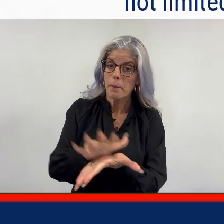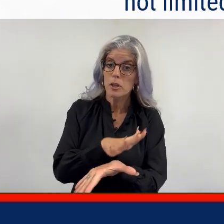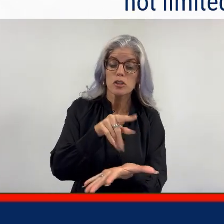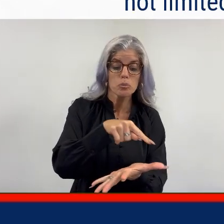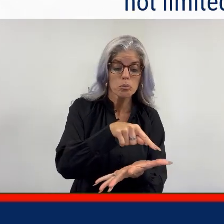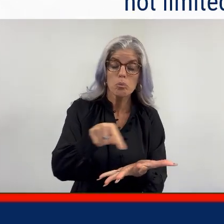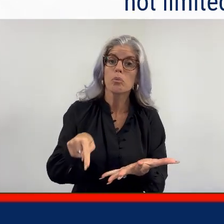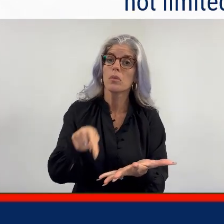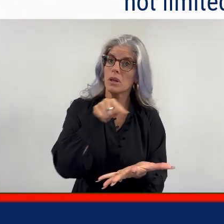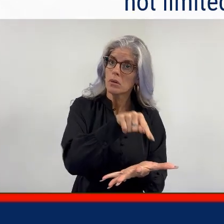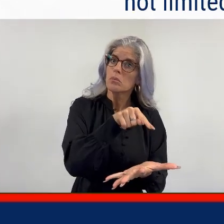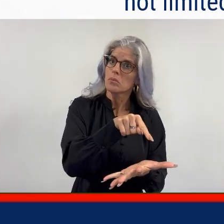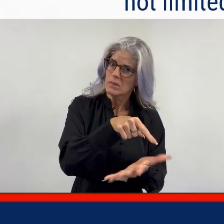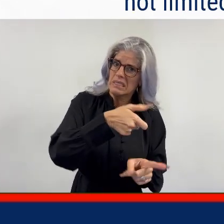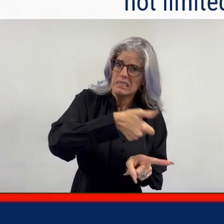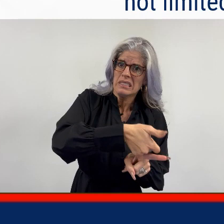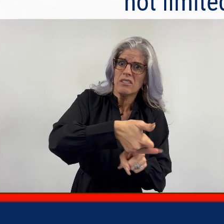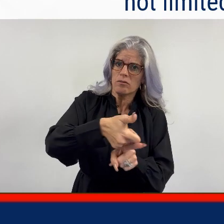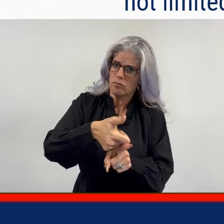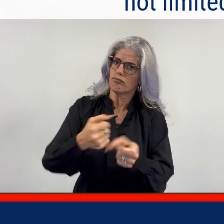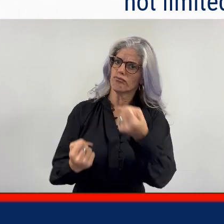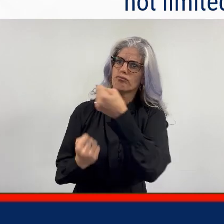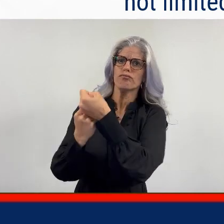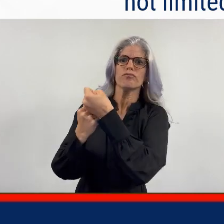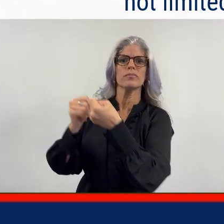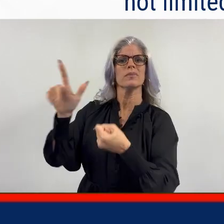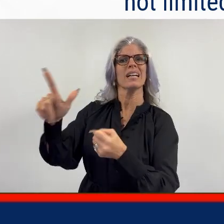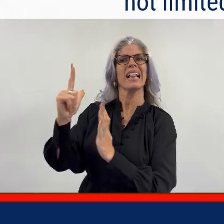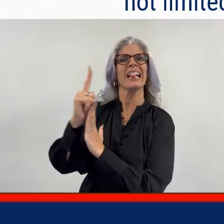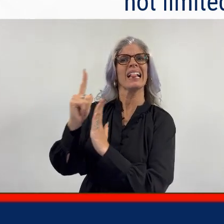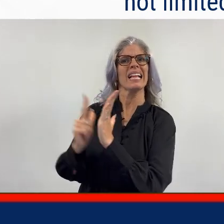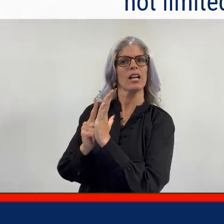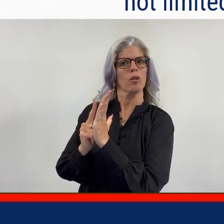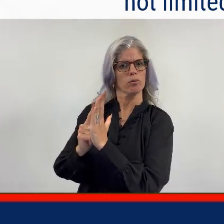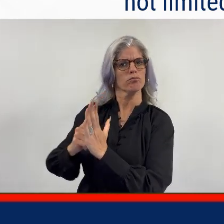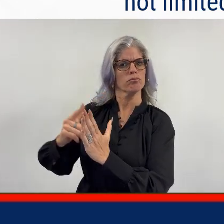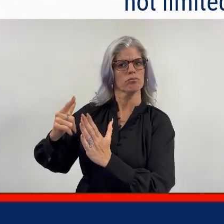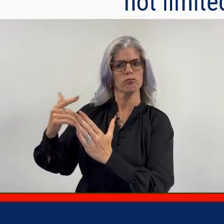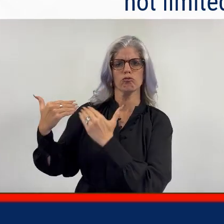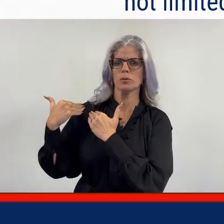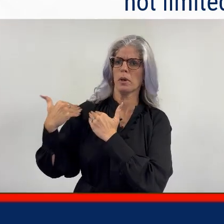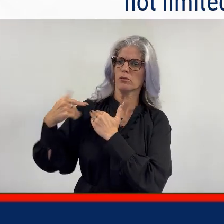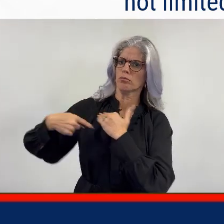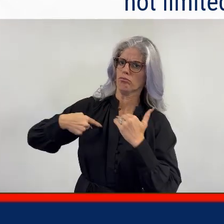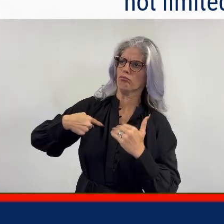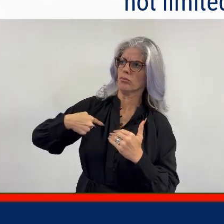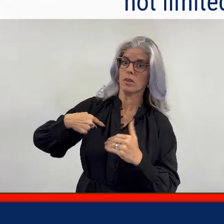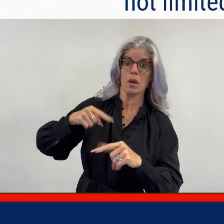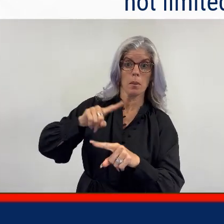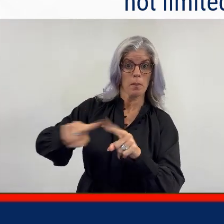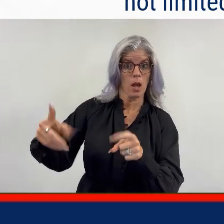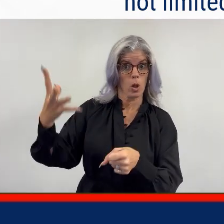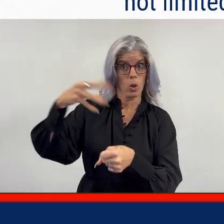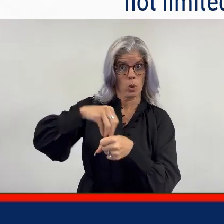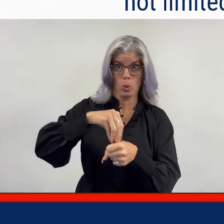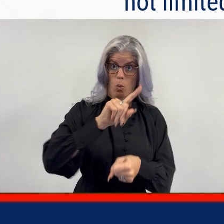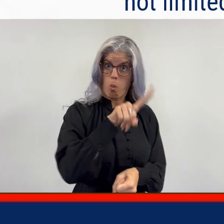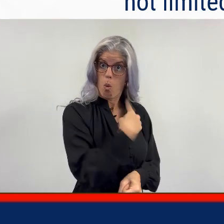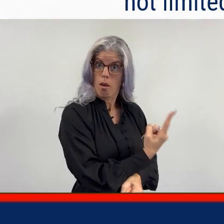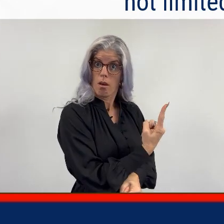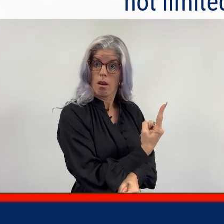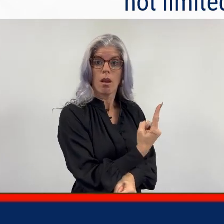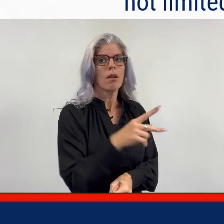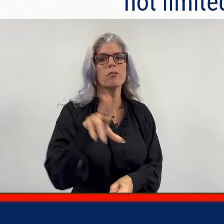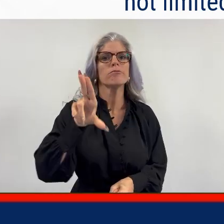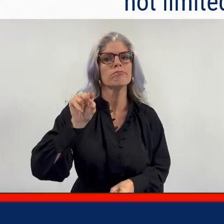Some documents that support legal responsibility can include, but are not limited to, deeds, titles, lease agreements, and